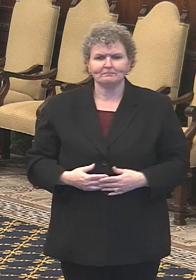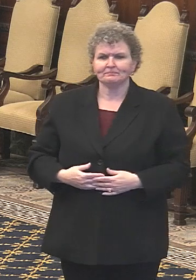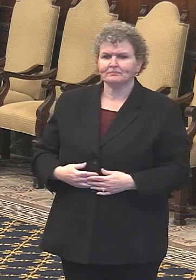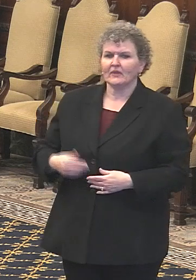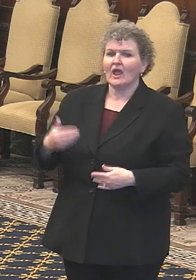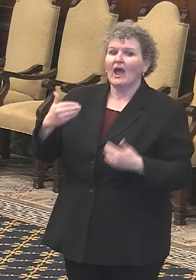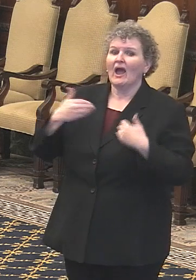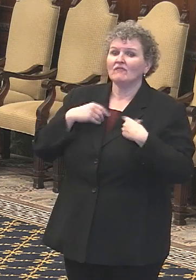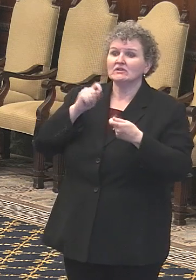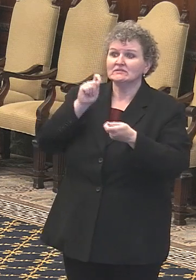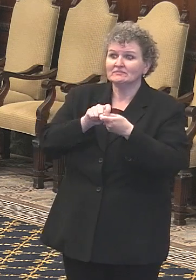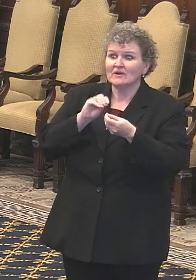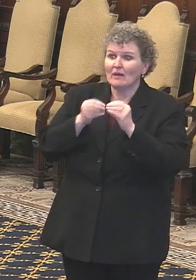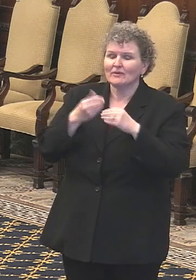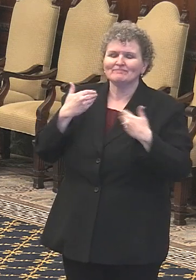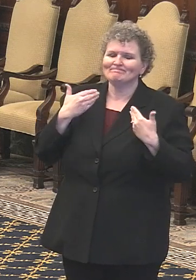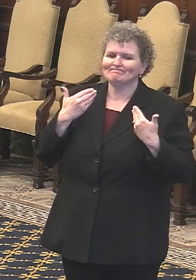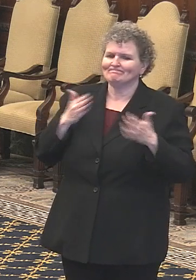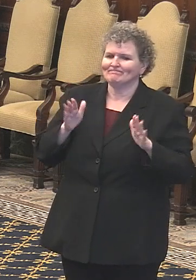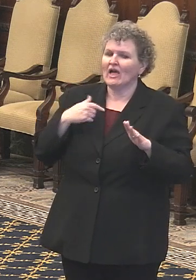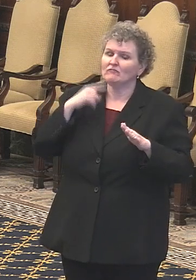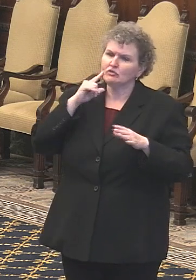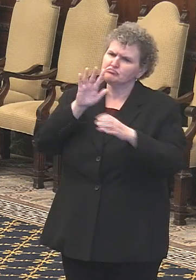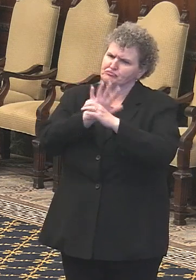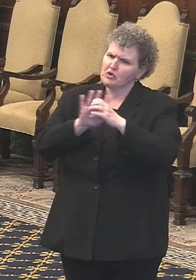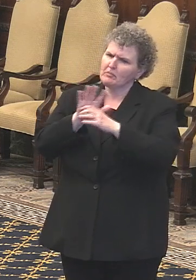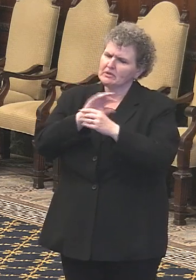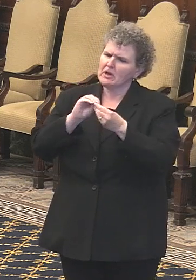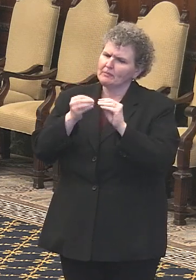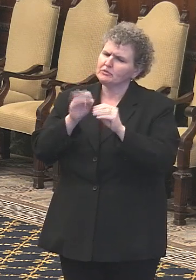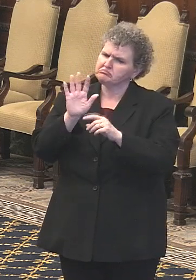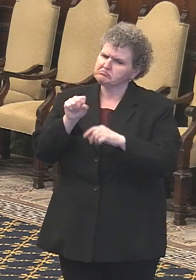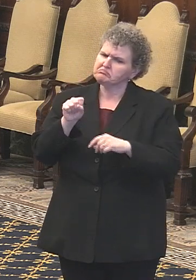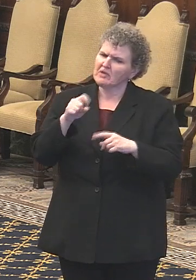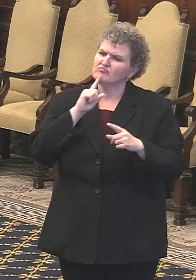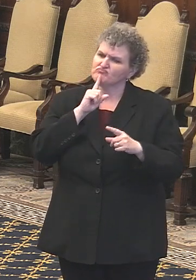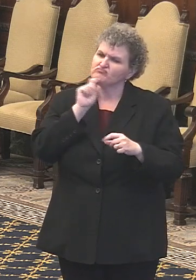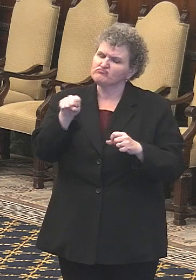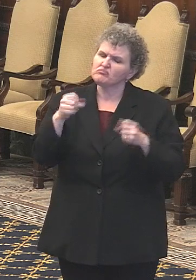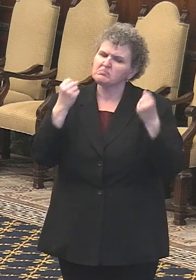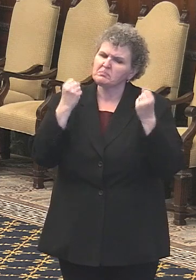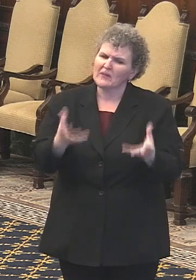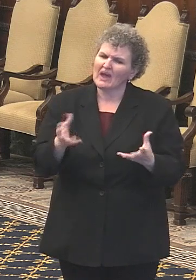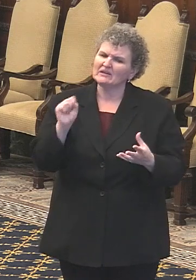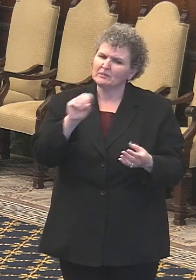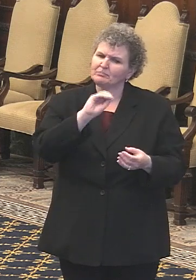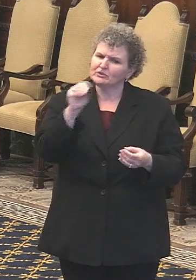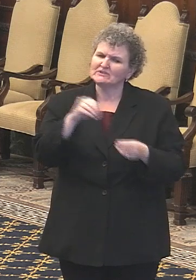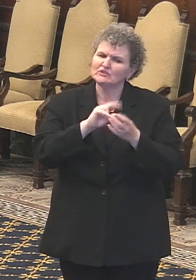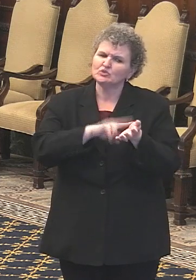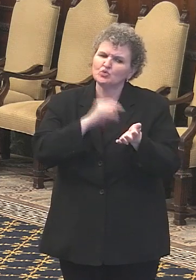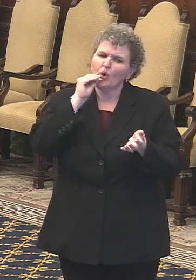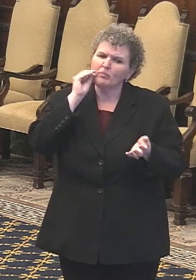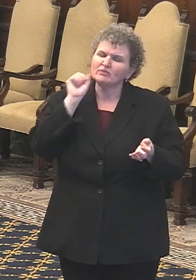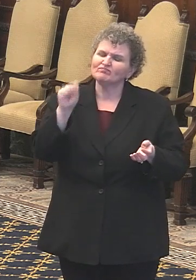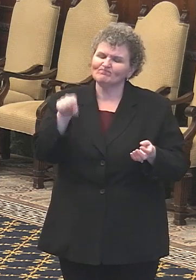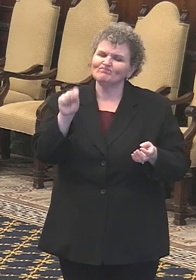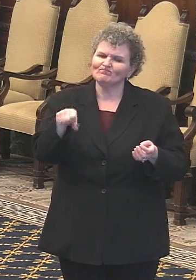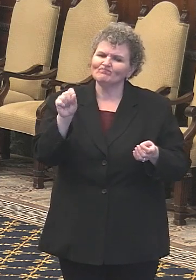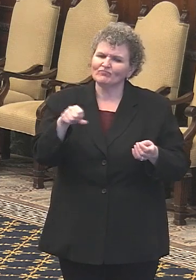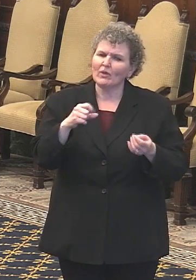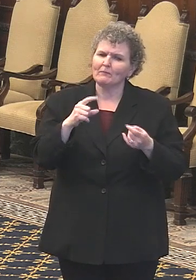you. That sounds approximately correct. Yes, it's a large fraction of the nursing homes or long-term care facilities in the city have at least one